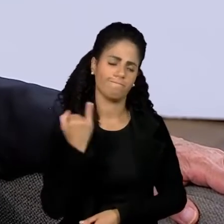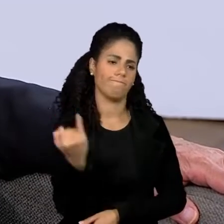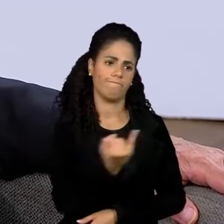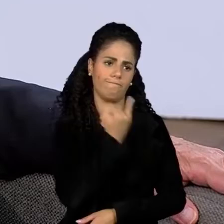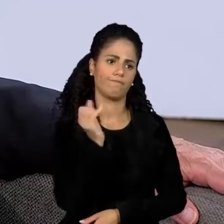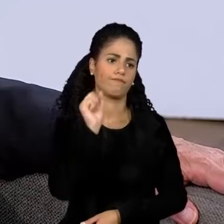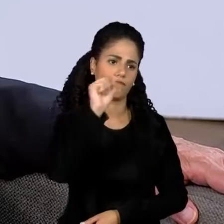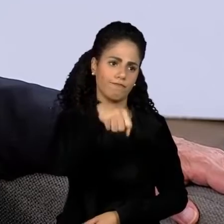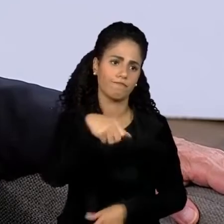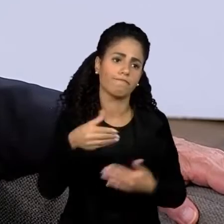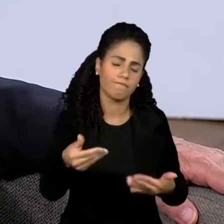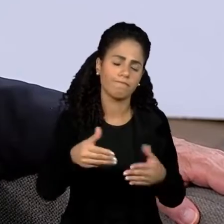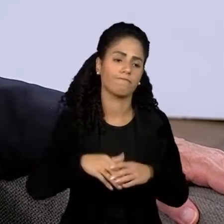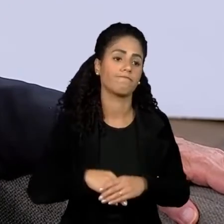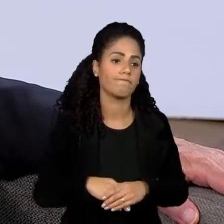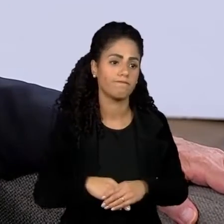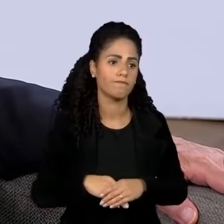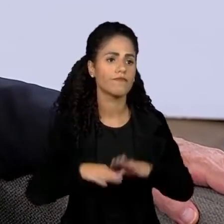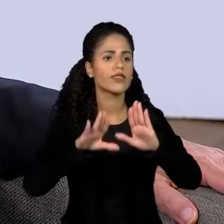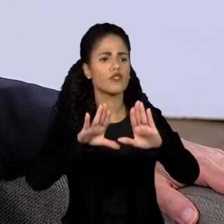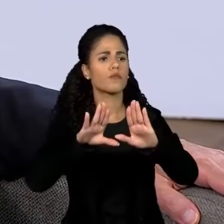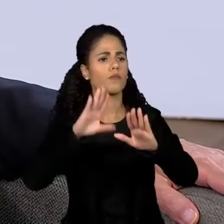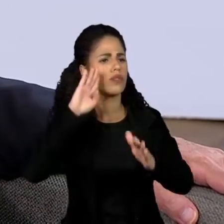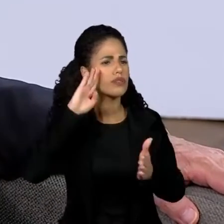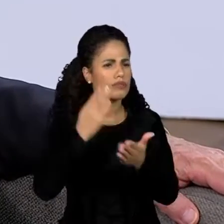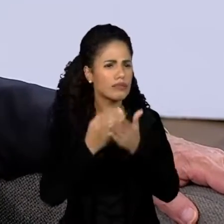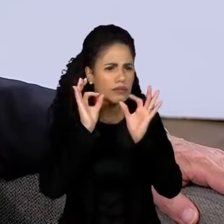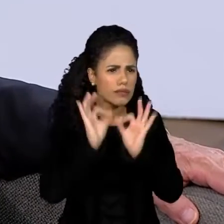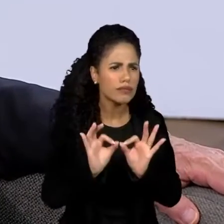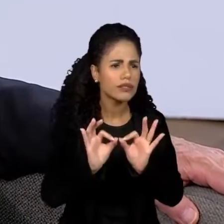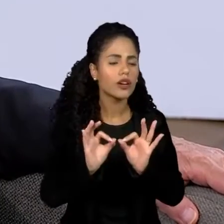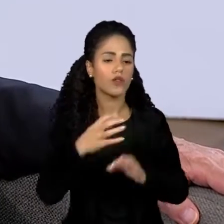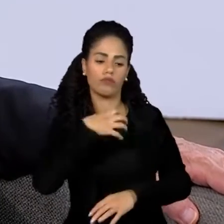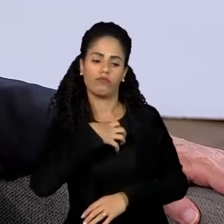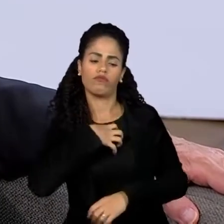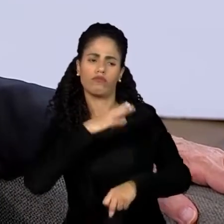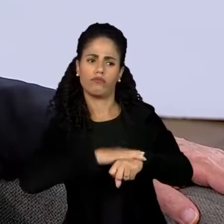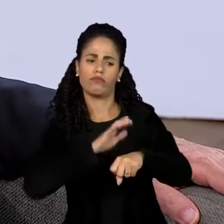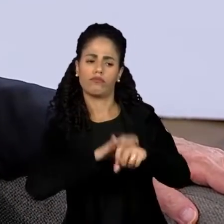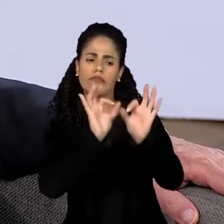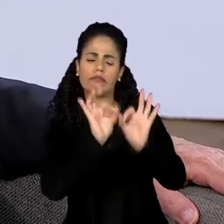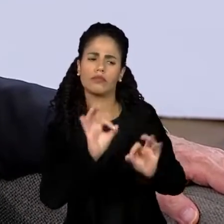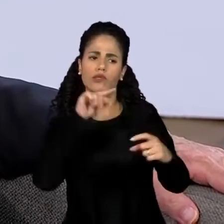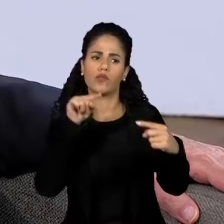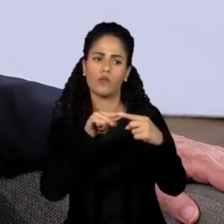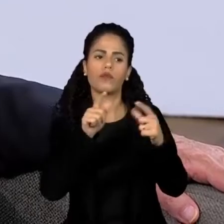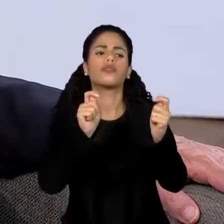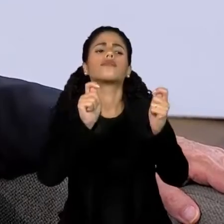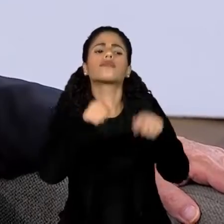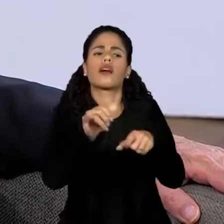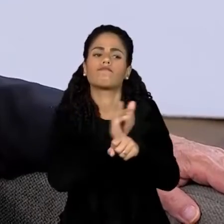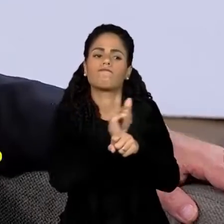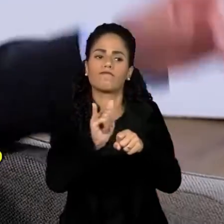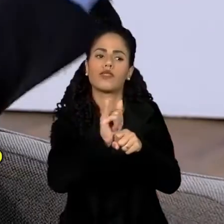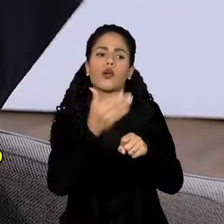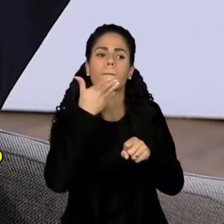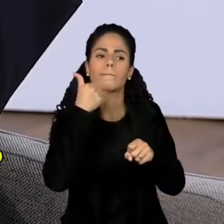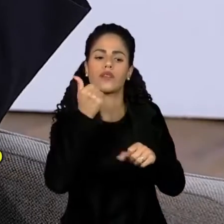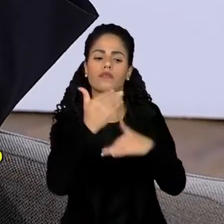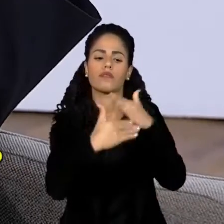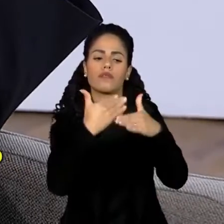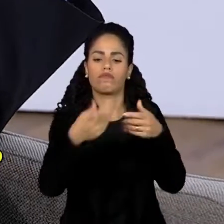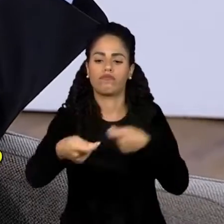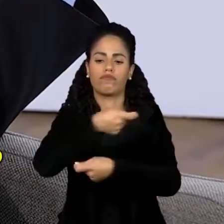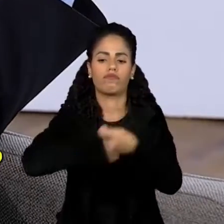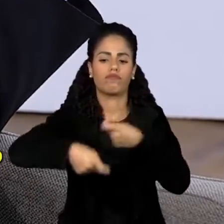of business. But I believe if we do it right, it can stimulate economic growth. I think